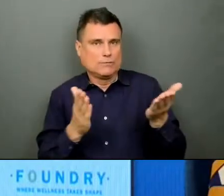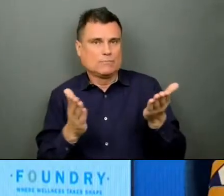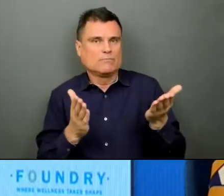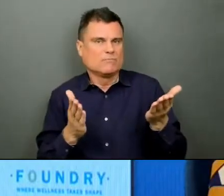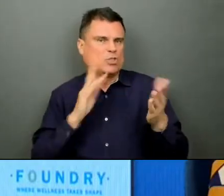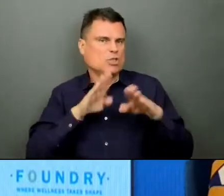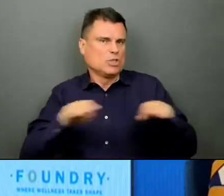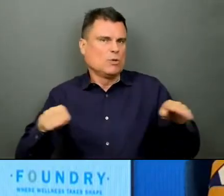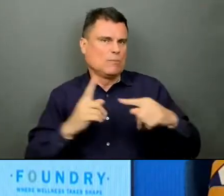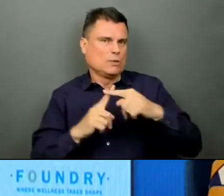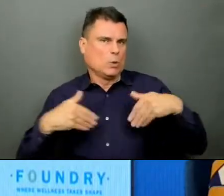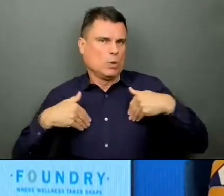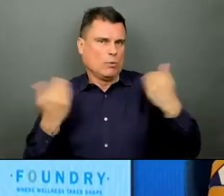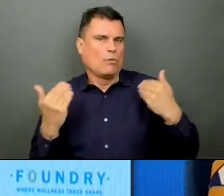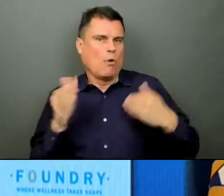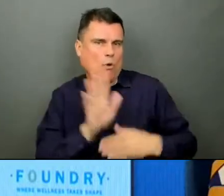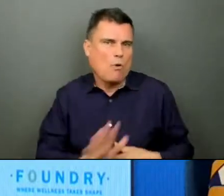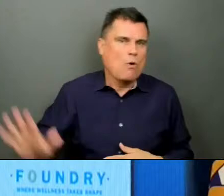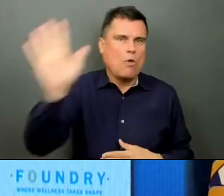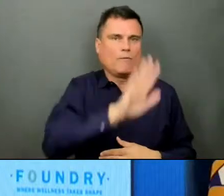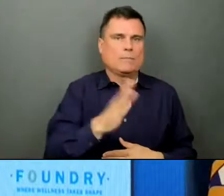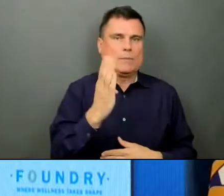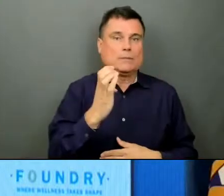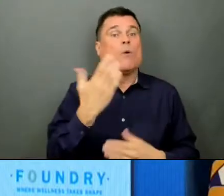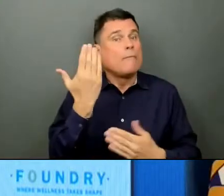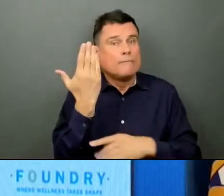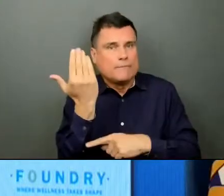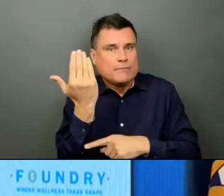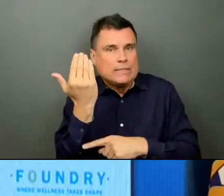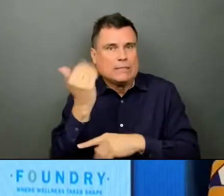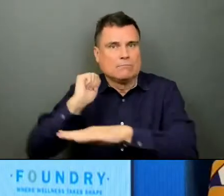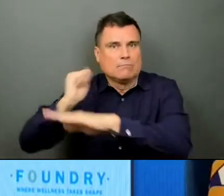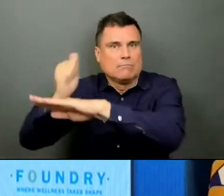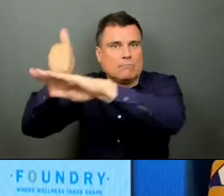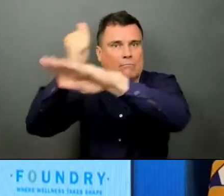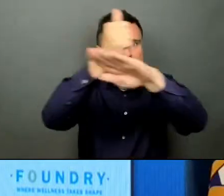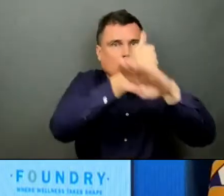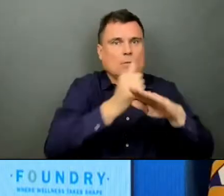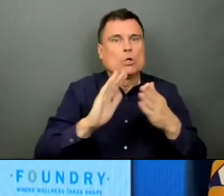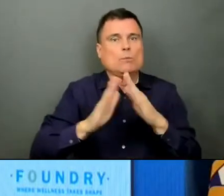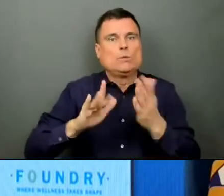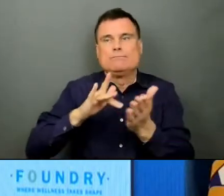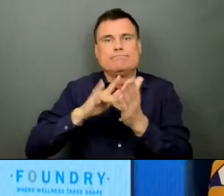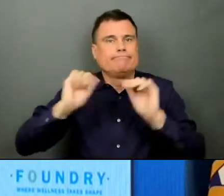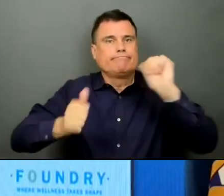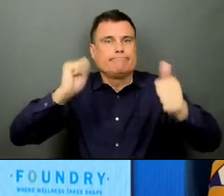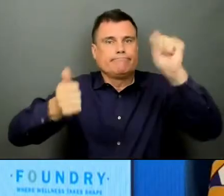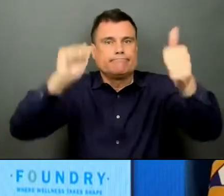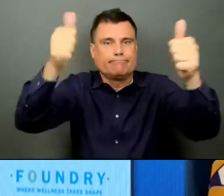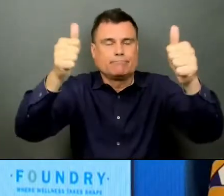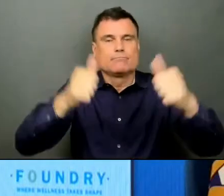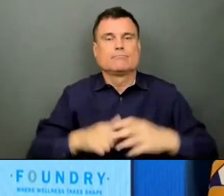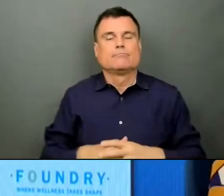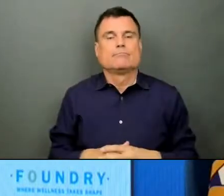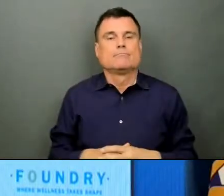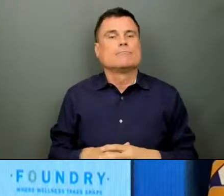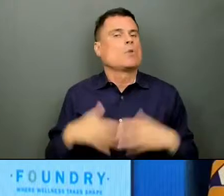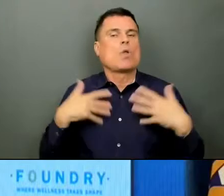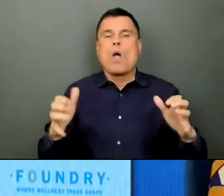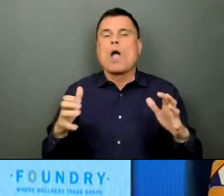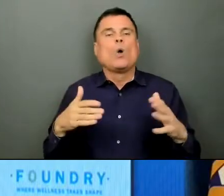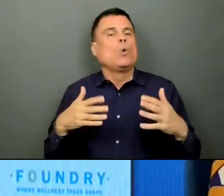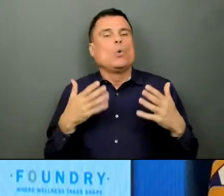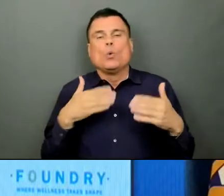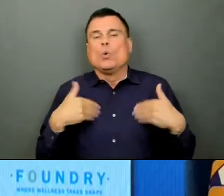will ensure that when children and families need help, they don't knock on one door after another, losing